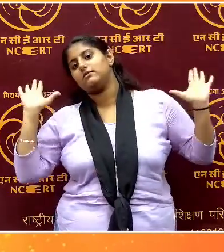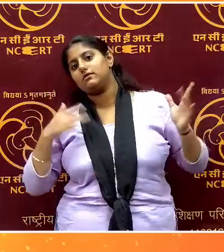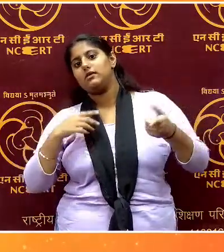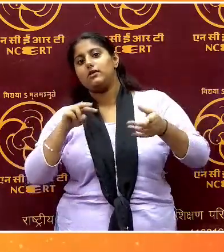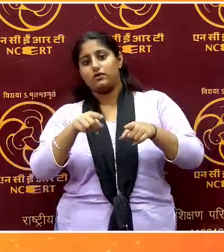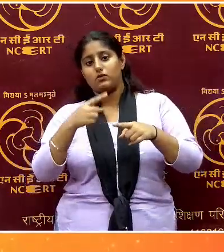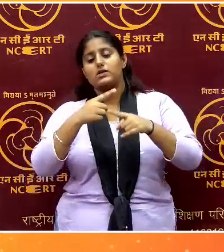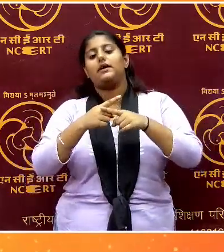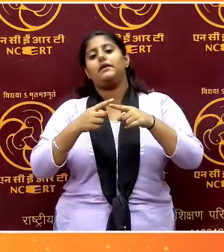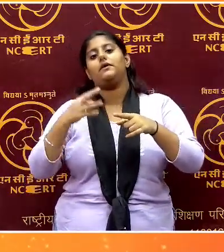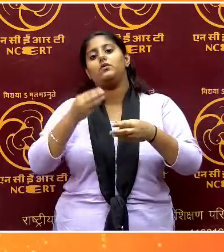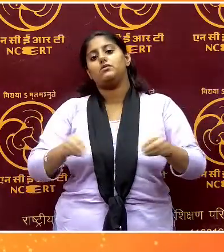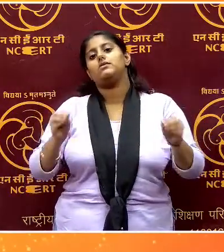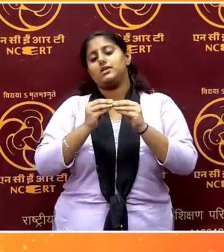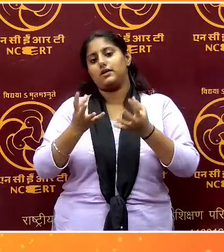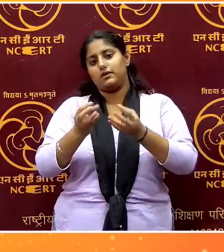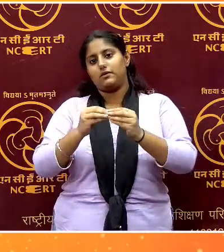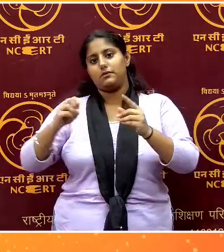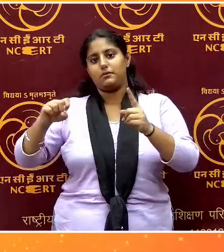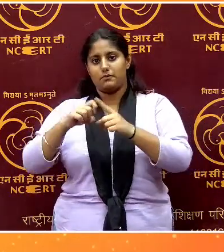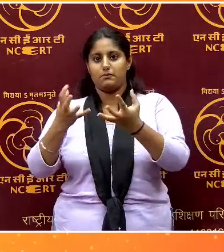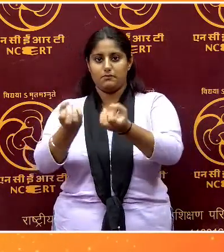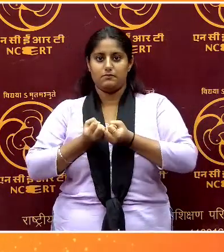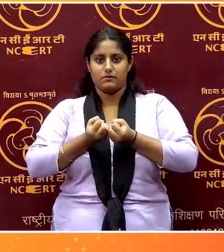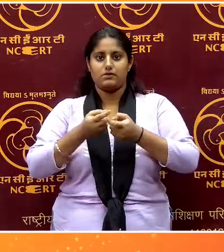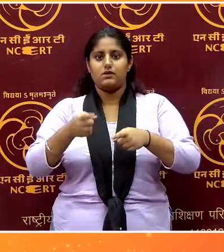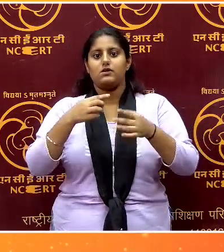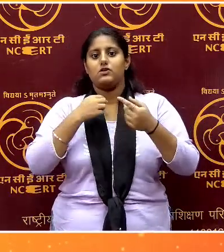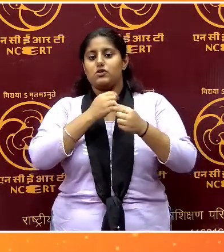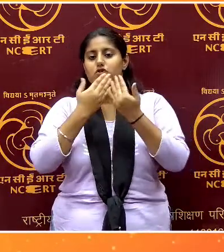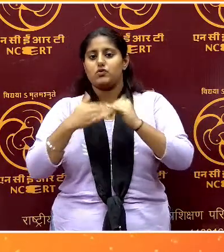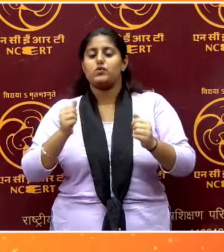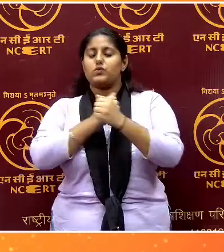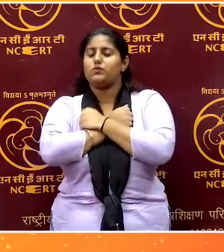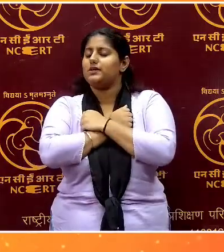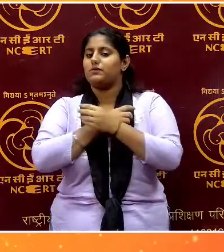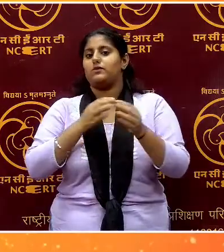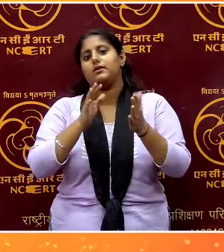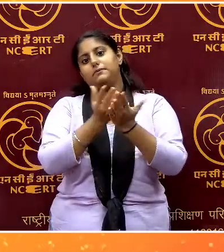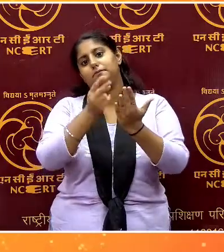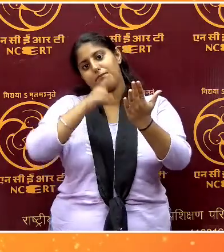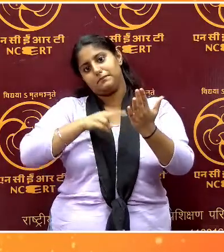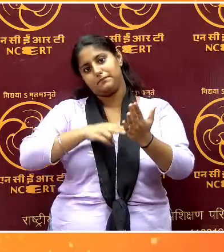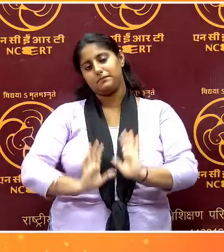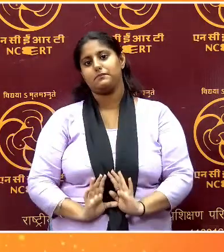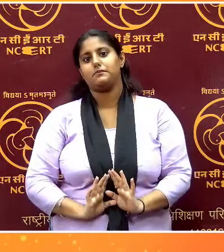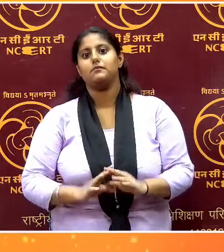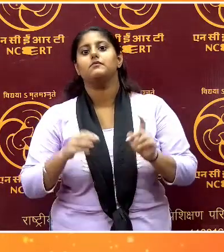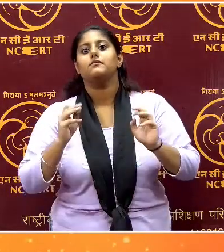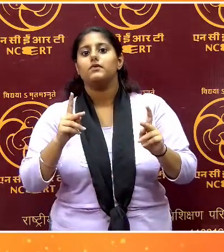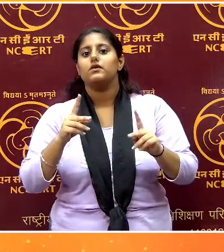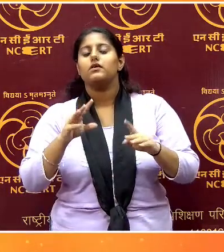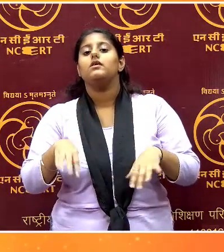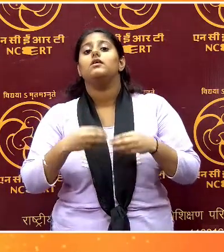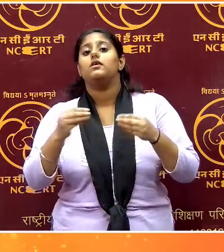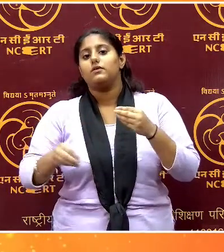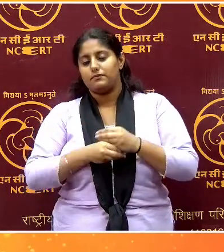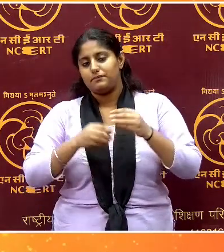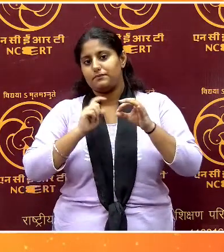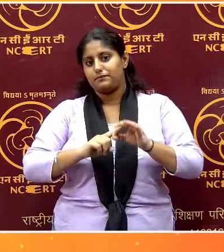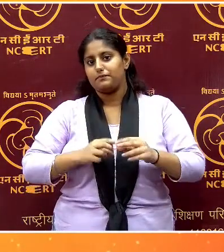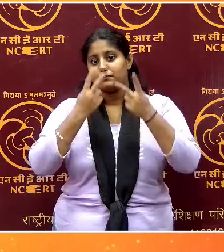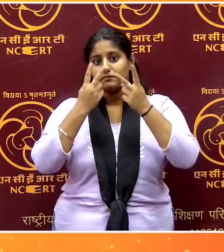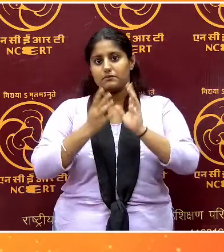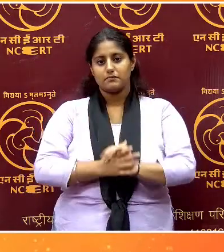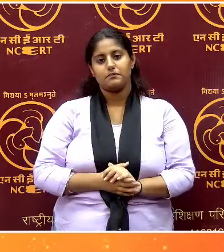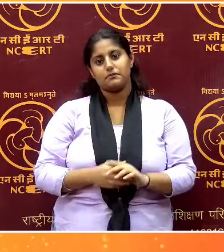on Saturday. You know, children love reading books, right? Right. Okay. Now we have another question here, and that